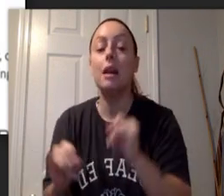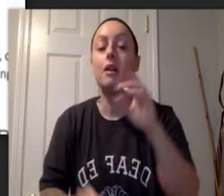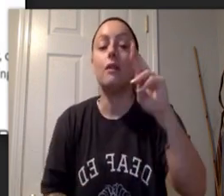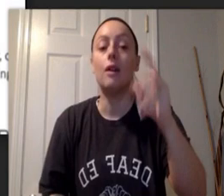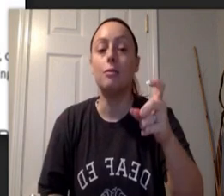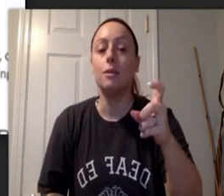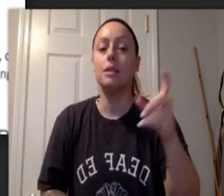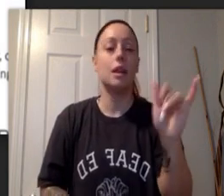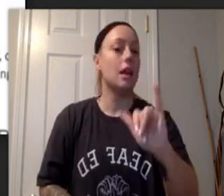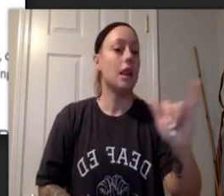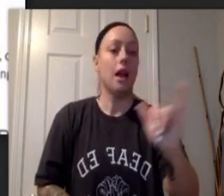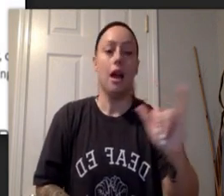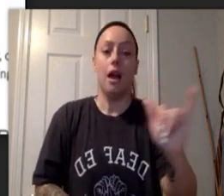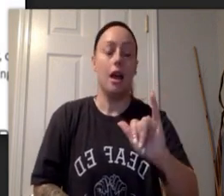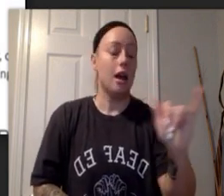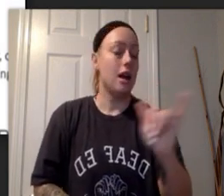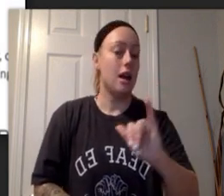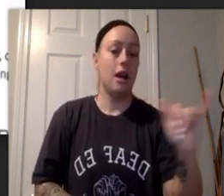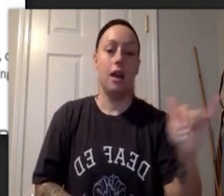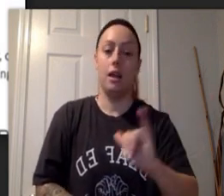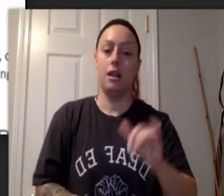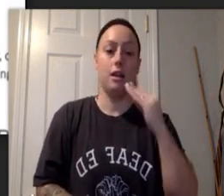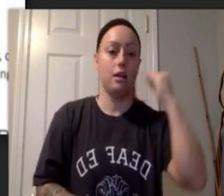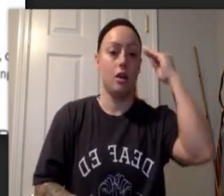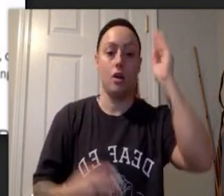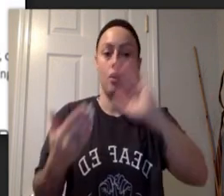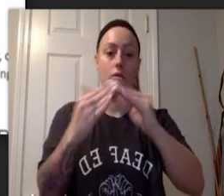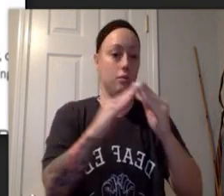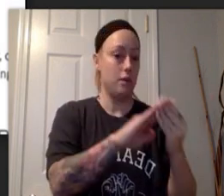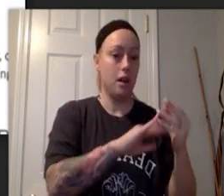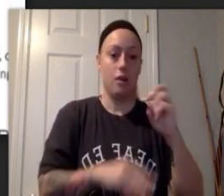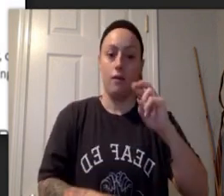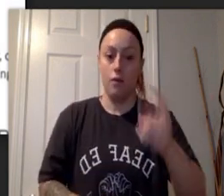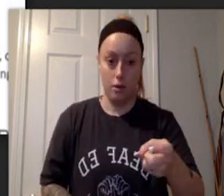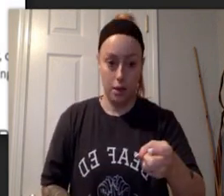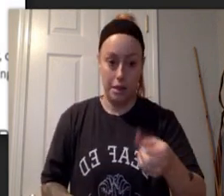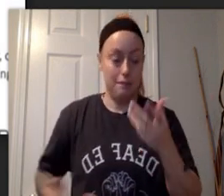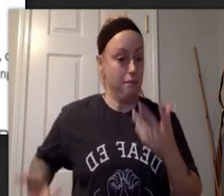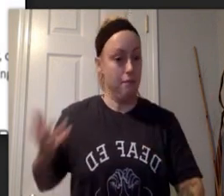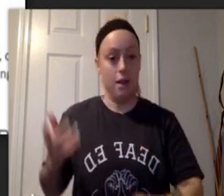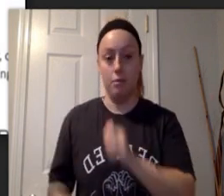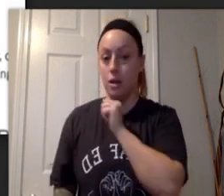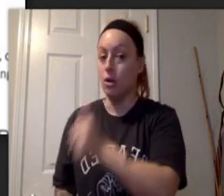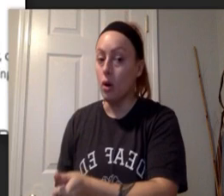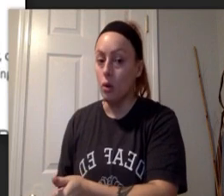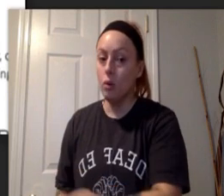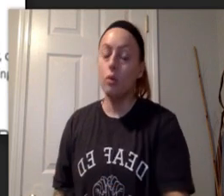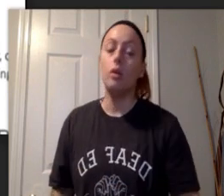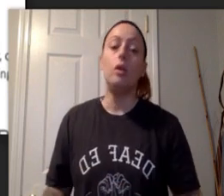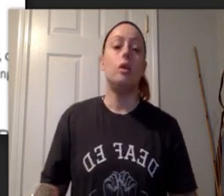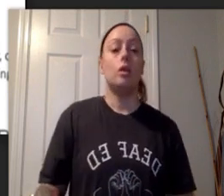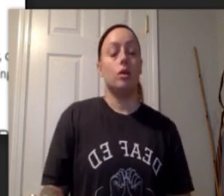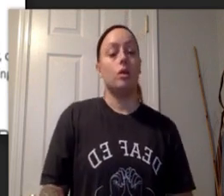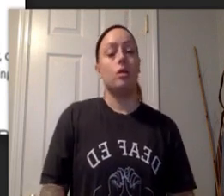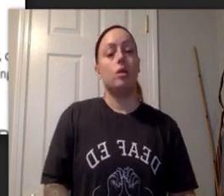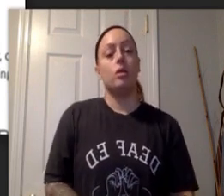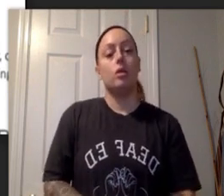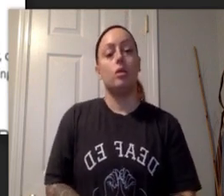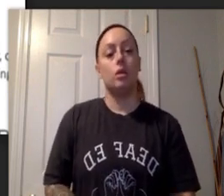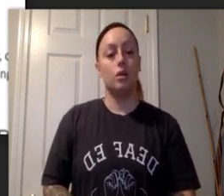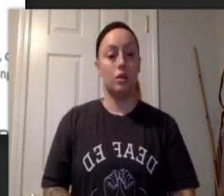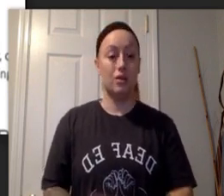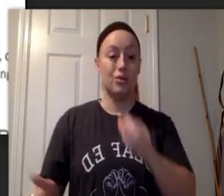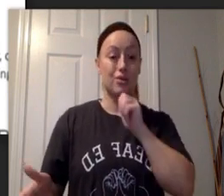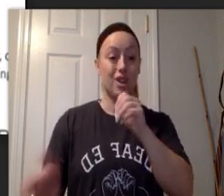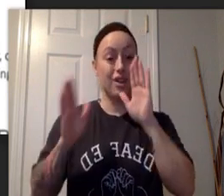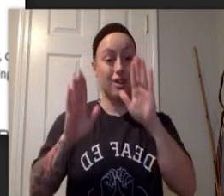kind of 50-50 whether a pharmacist or doctor will even work with you on this, and then will your insurance cover it. So definitely not great in an